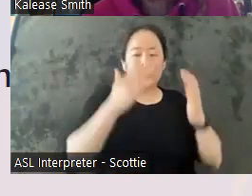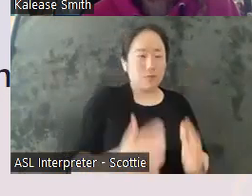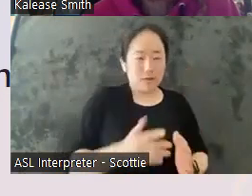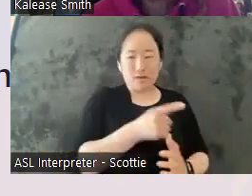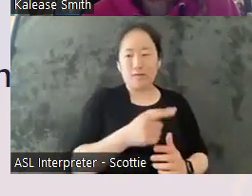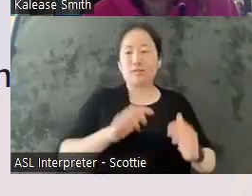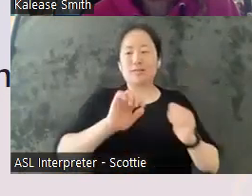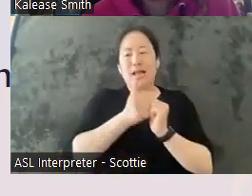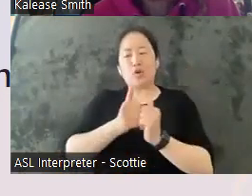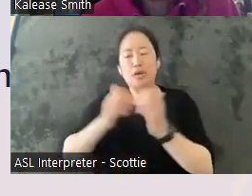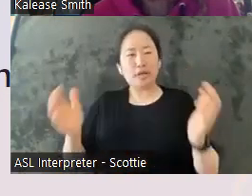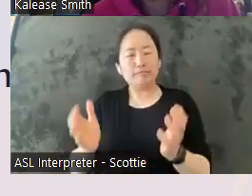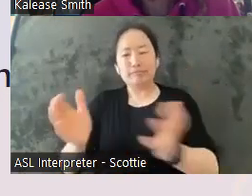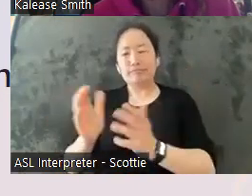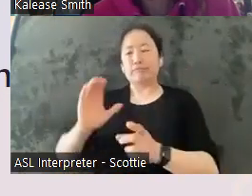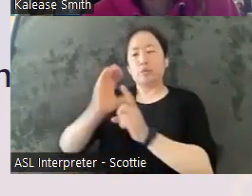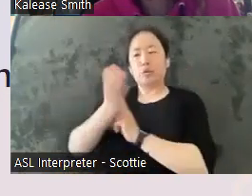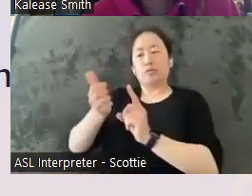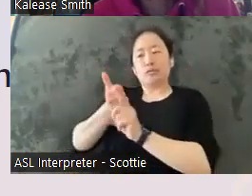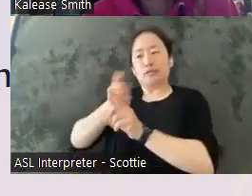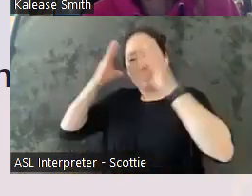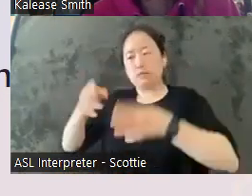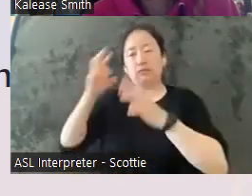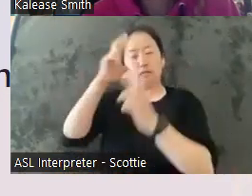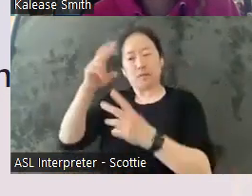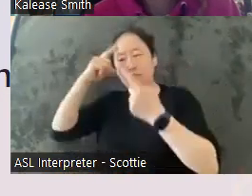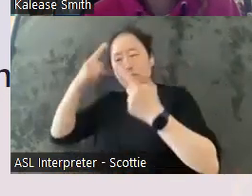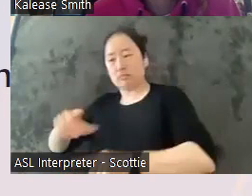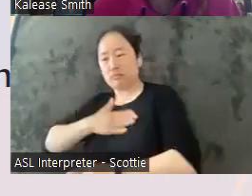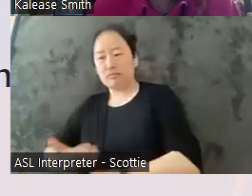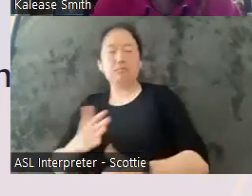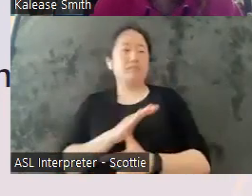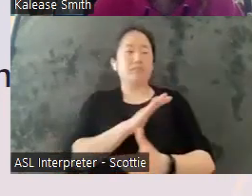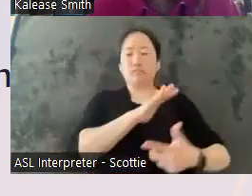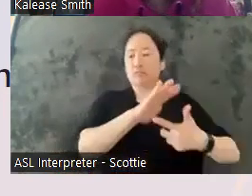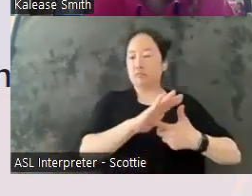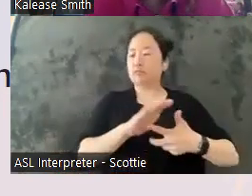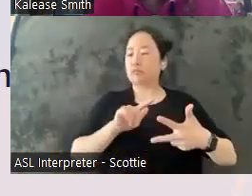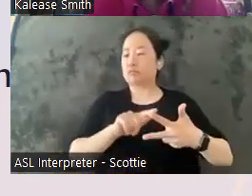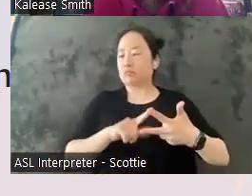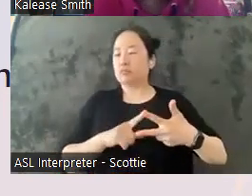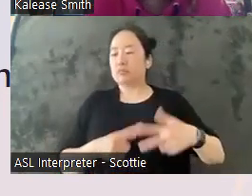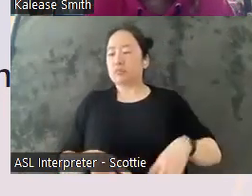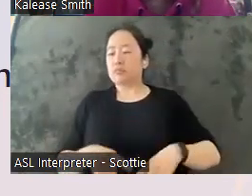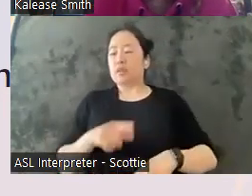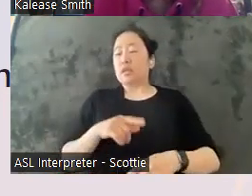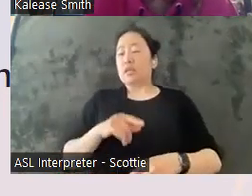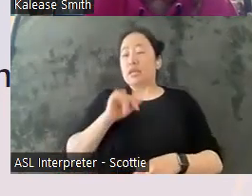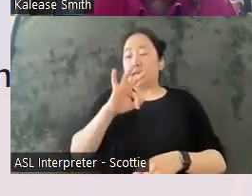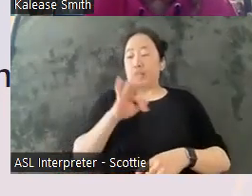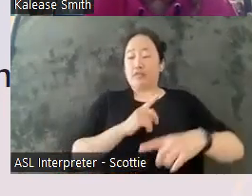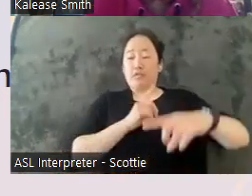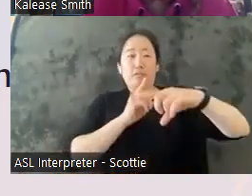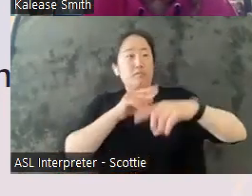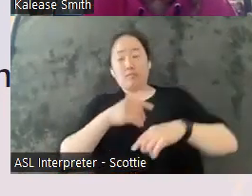The second question is, what do you think are the positive impacts on our environments if they promote a culture of respect and consent? And the third